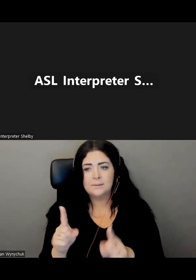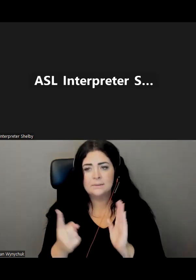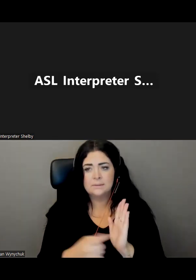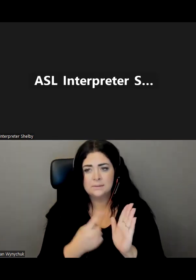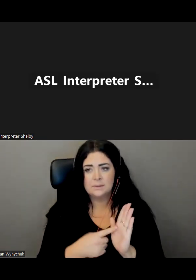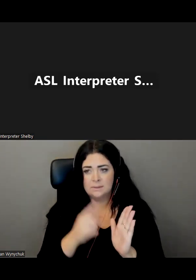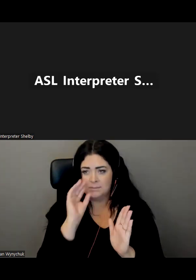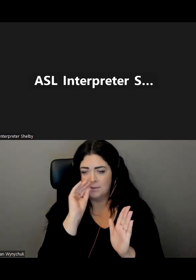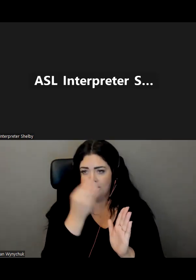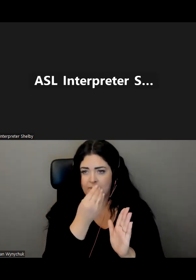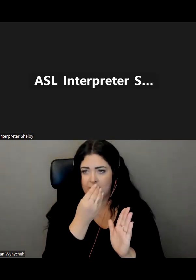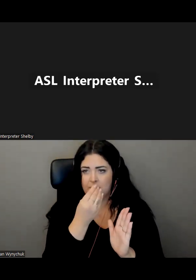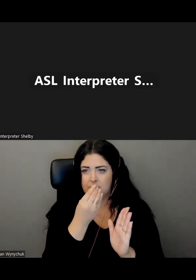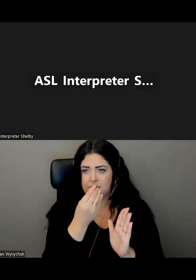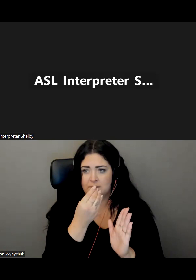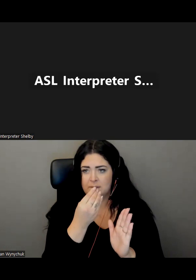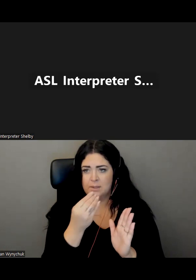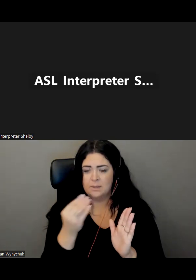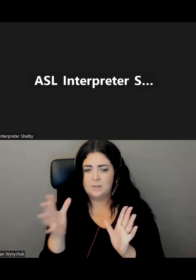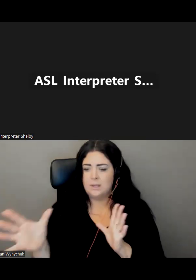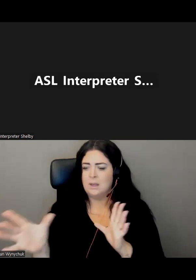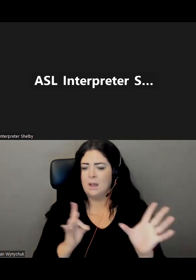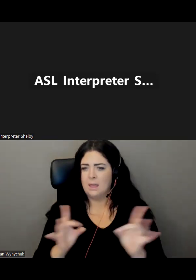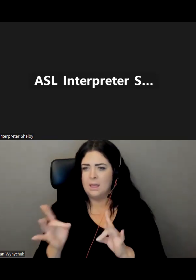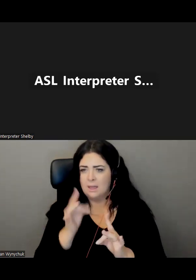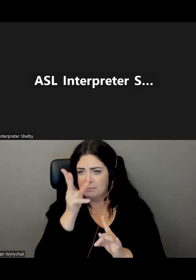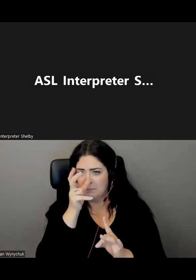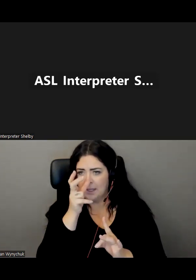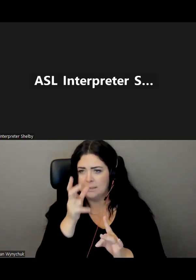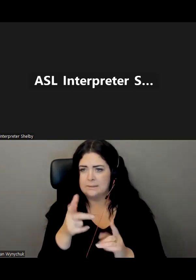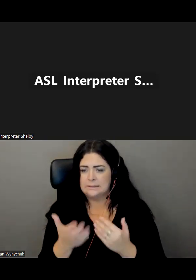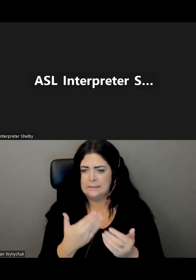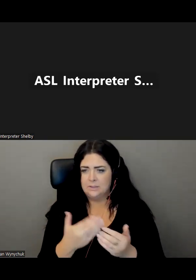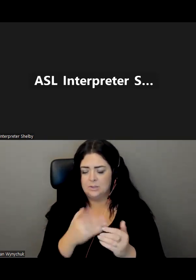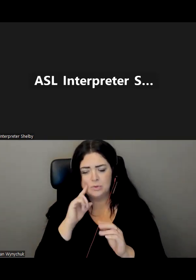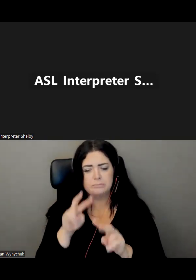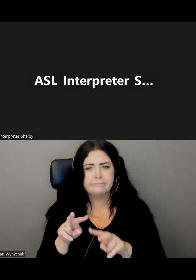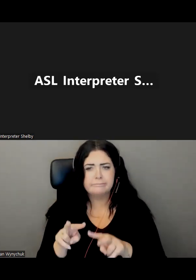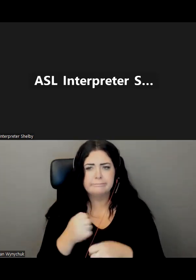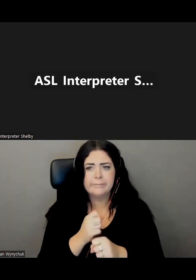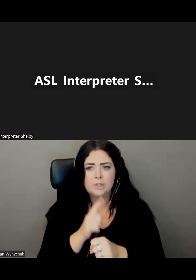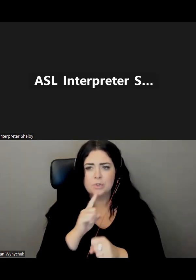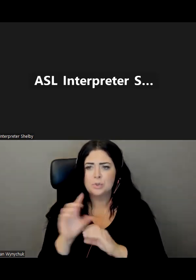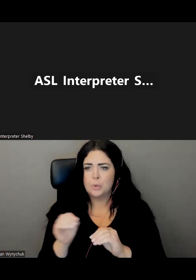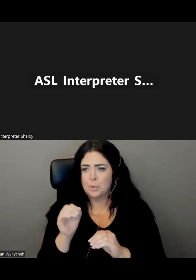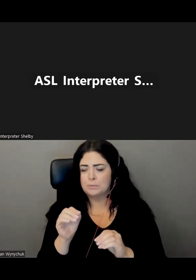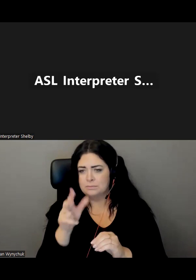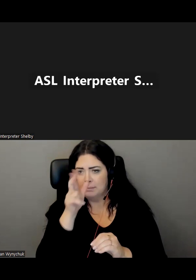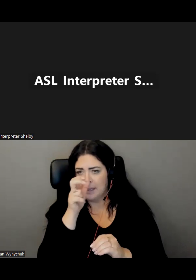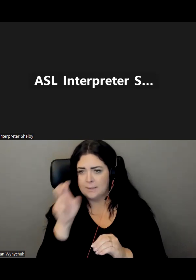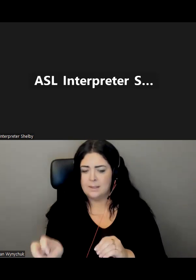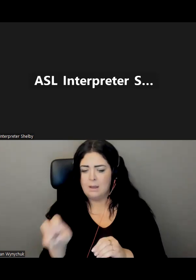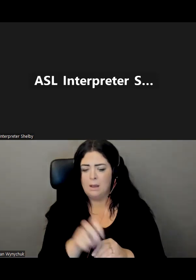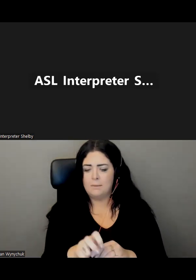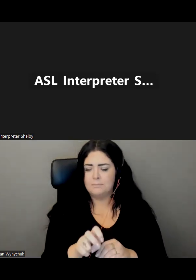sometimes flowers tend to attract pests a little bit more. So I would just keep an eye on that just to make sure that there's no pests jumping from plant to